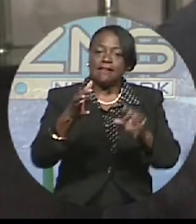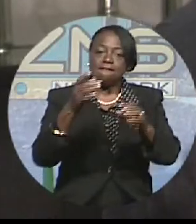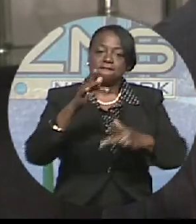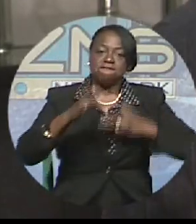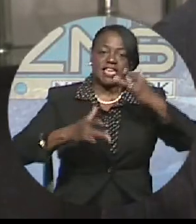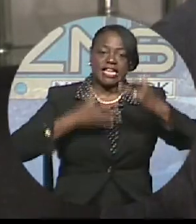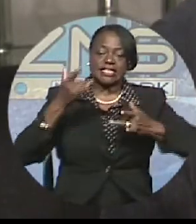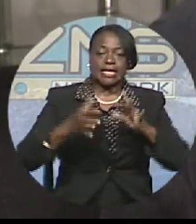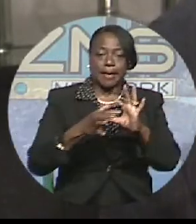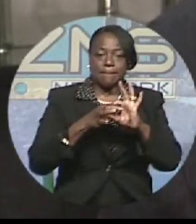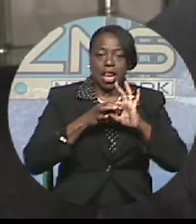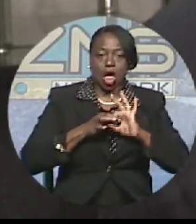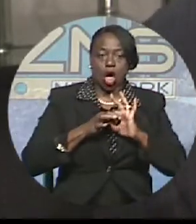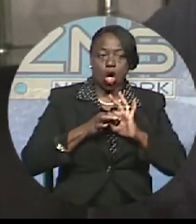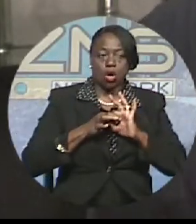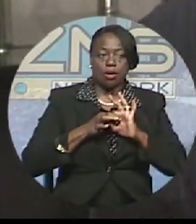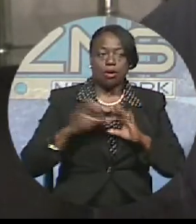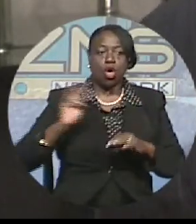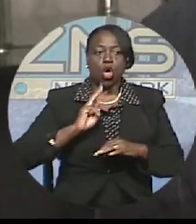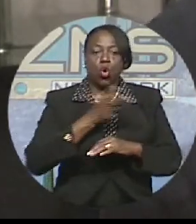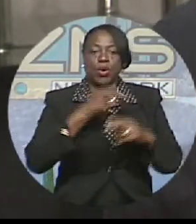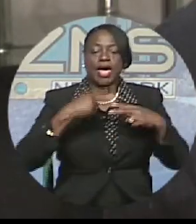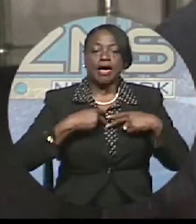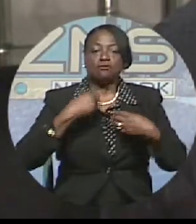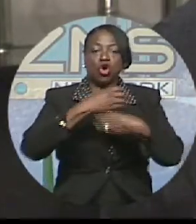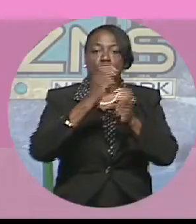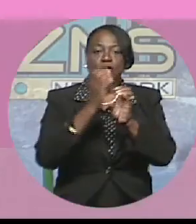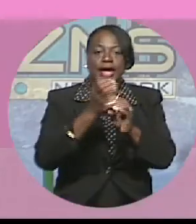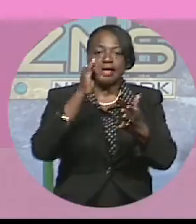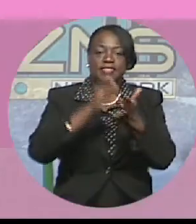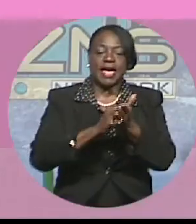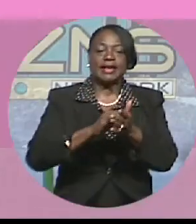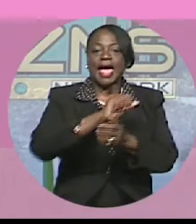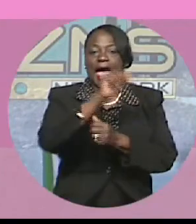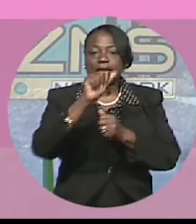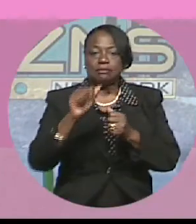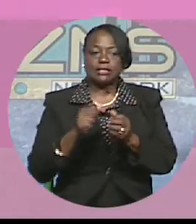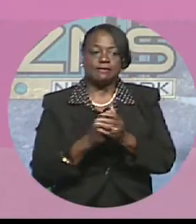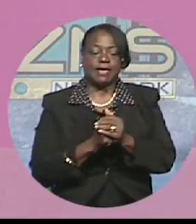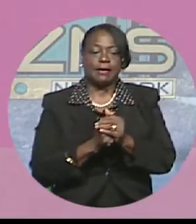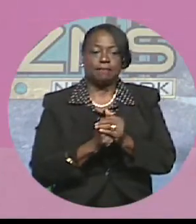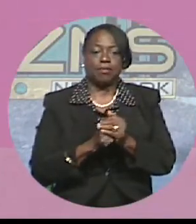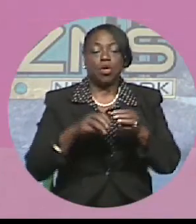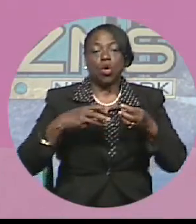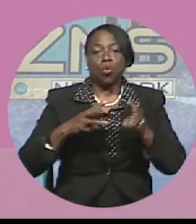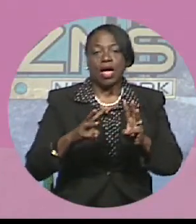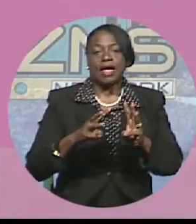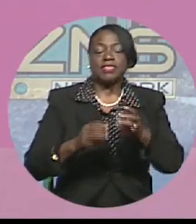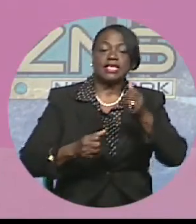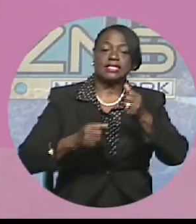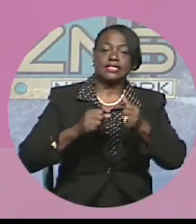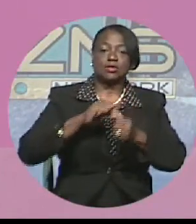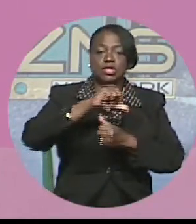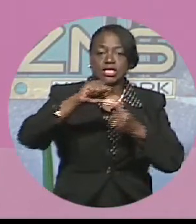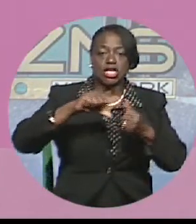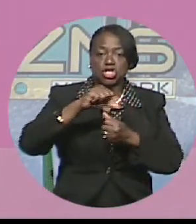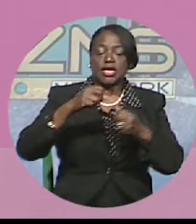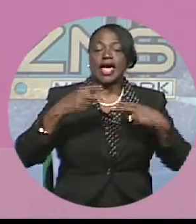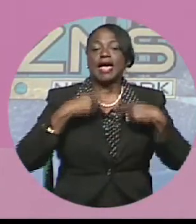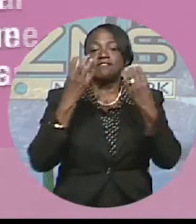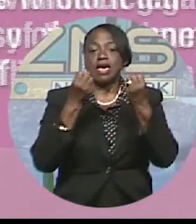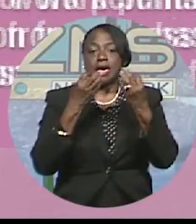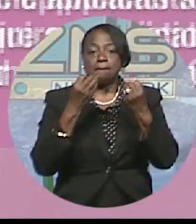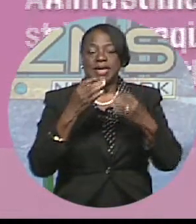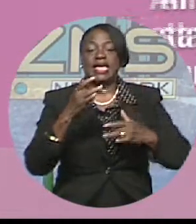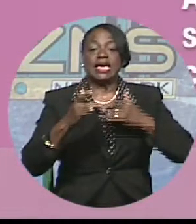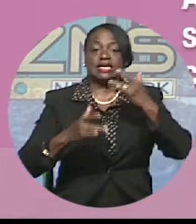belongings. And we have to create that atmosphere. Now, while the association has a number of concerns, it was clear it fully